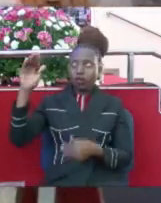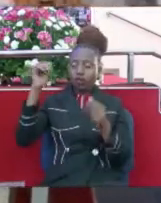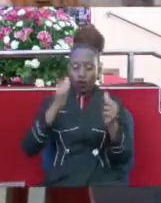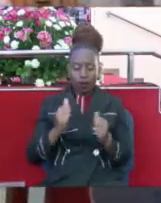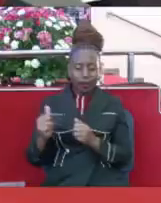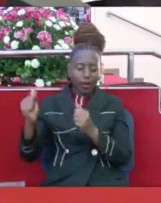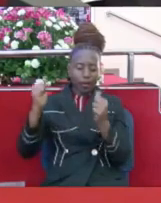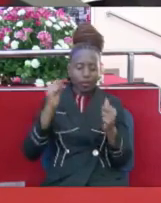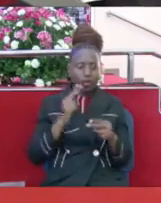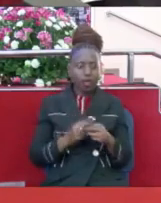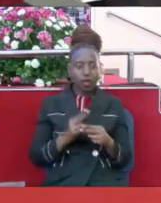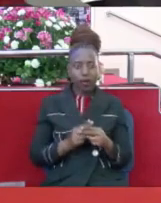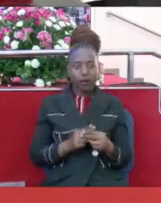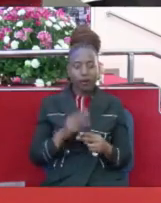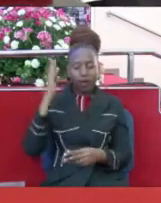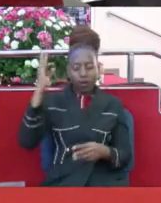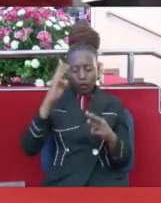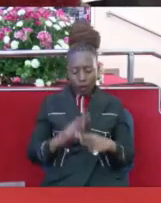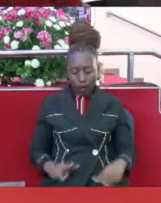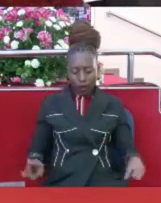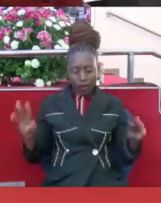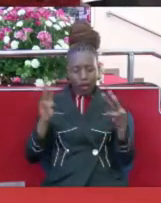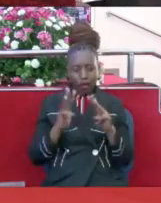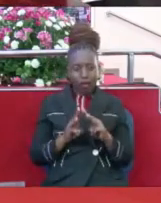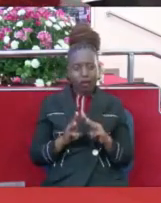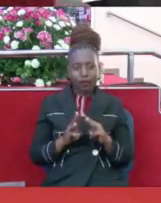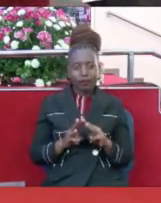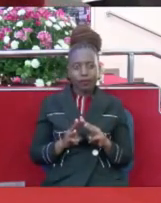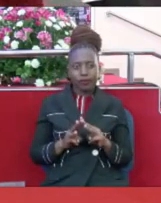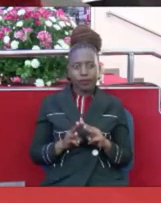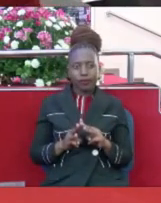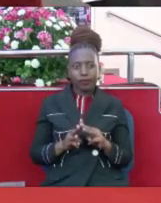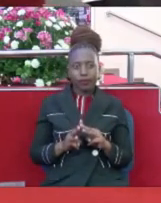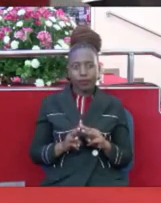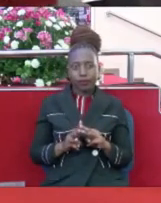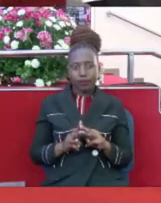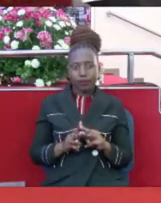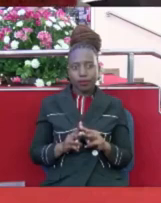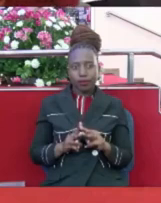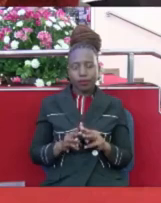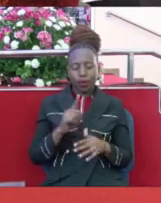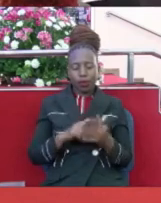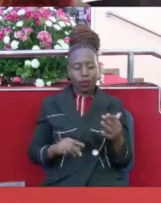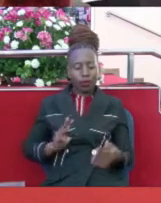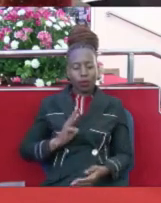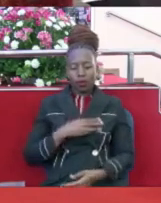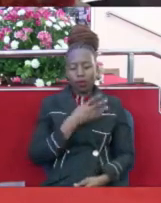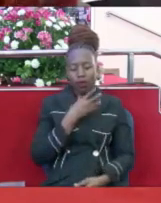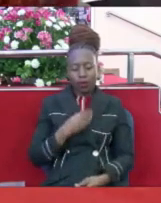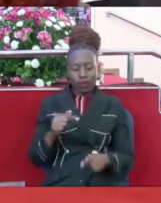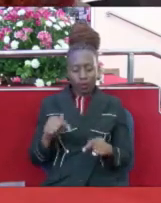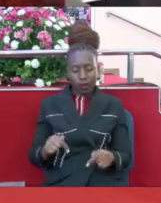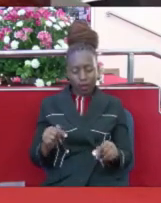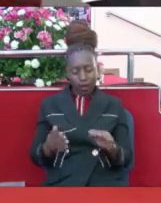you are worthy. What we need, oh God, this morning is a double